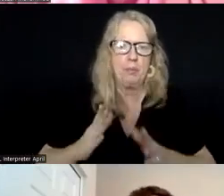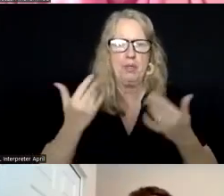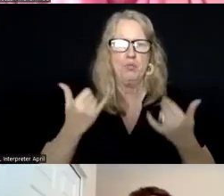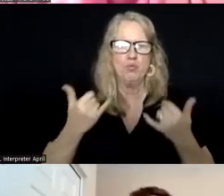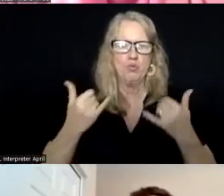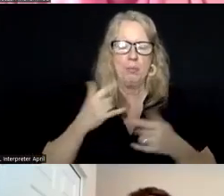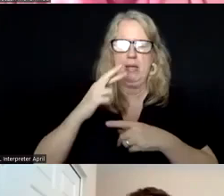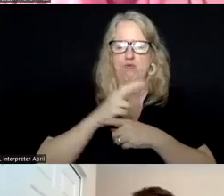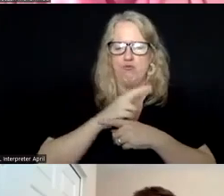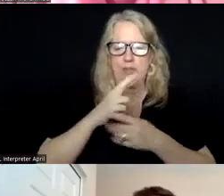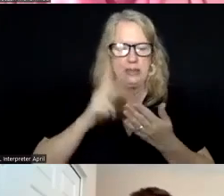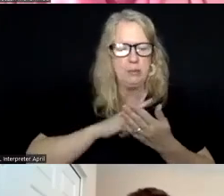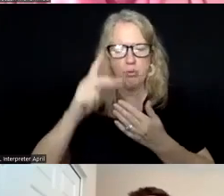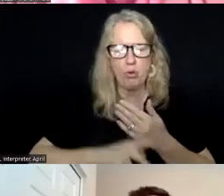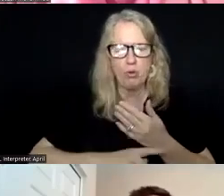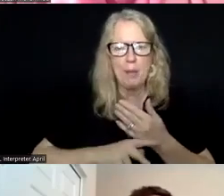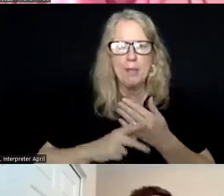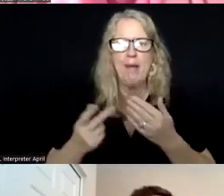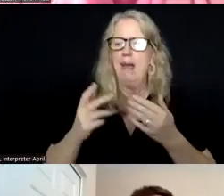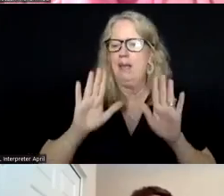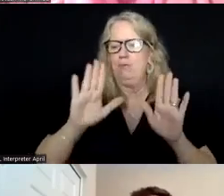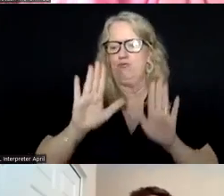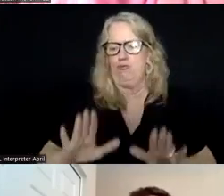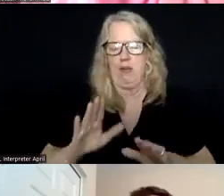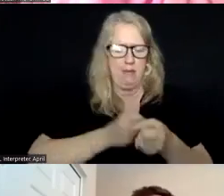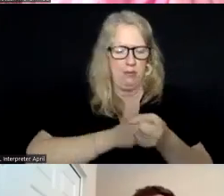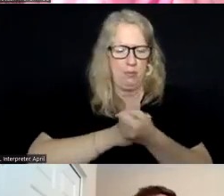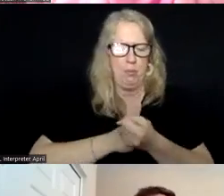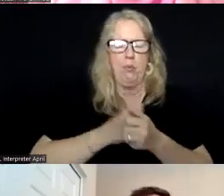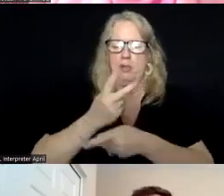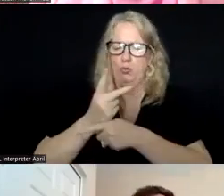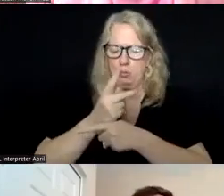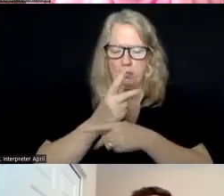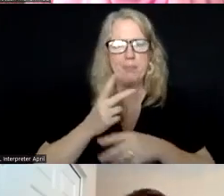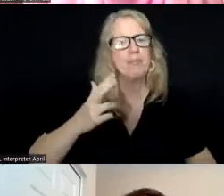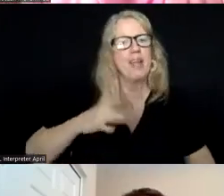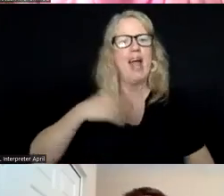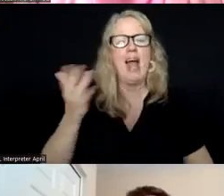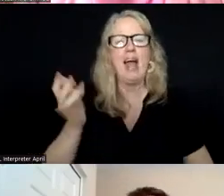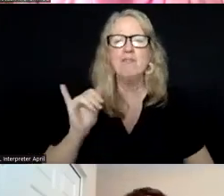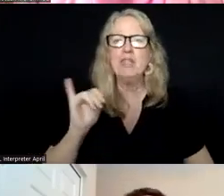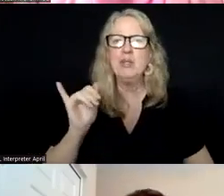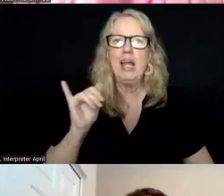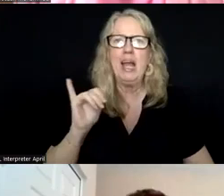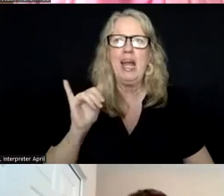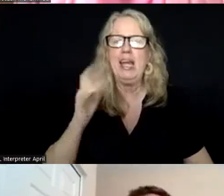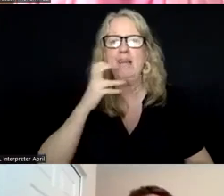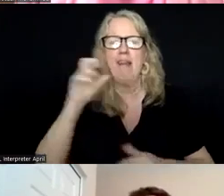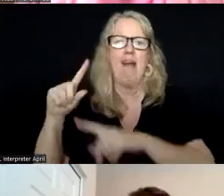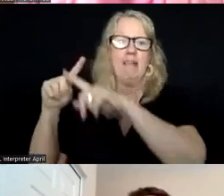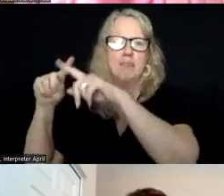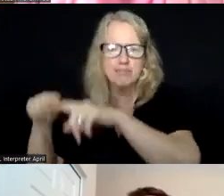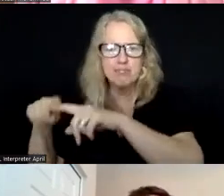residency program, I get great support and supervision. I always feel like I have someone to lean in on when